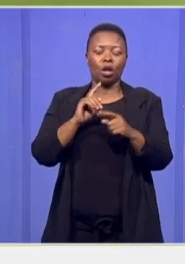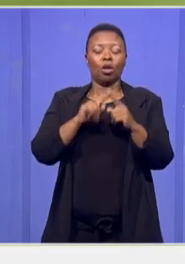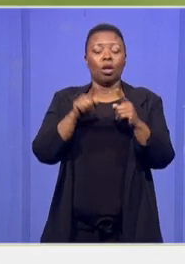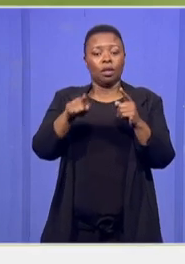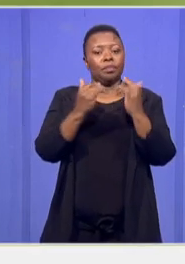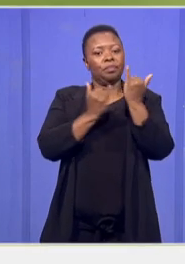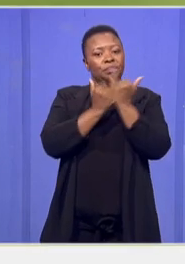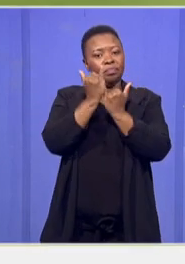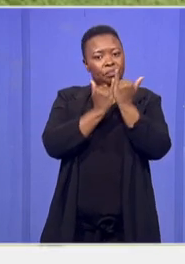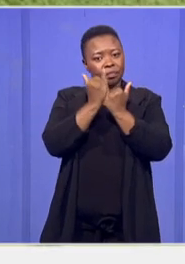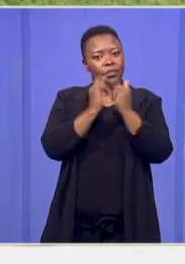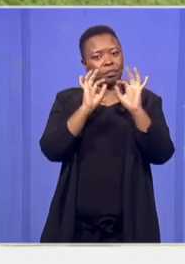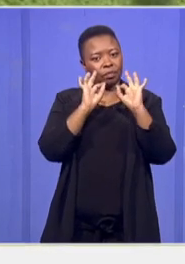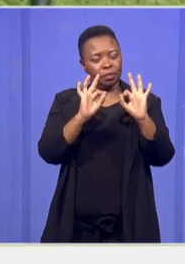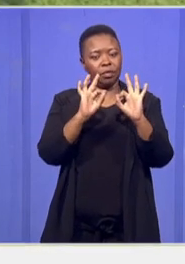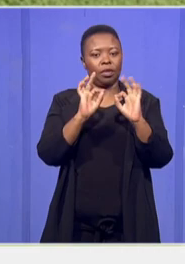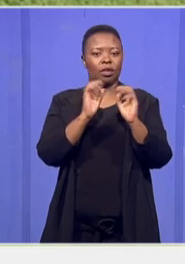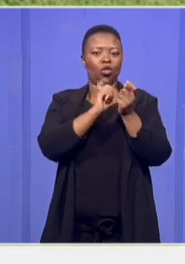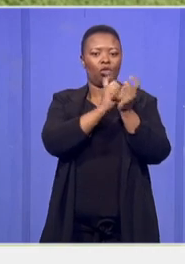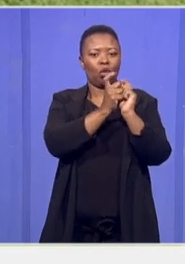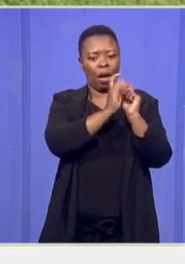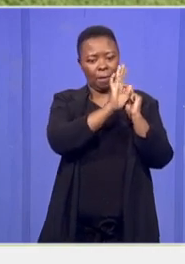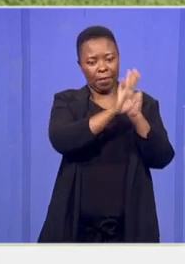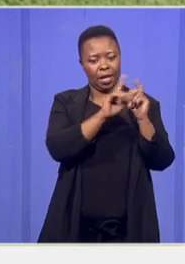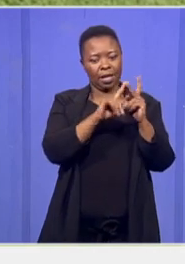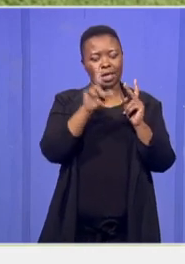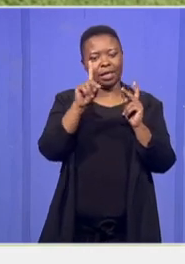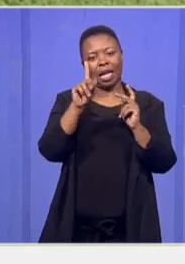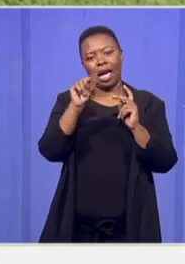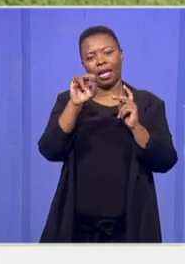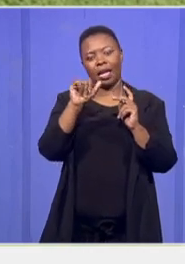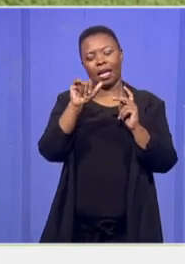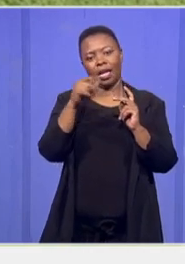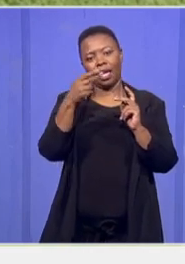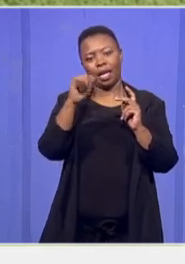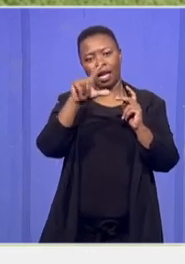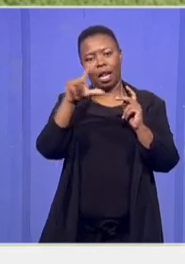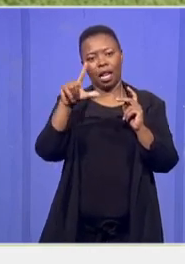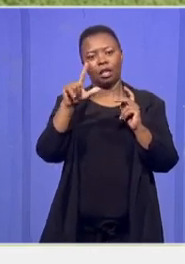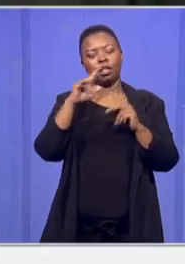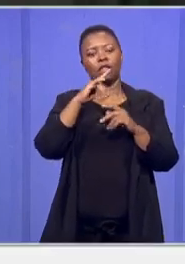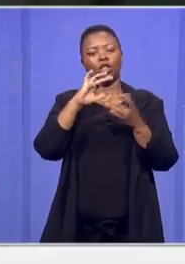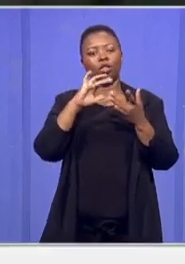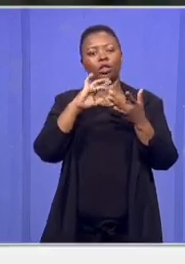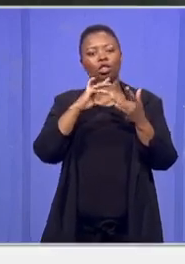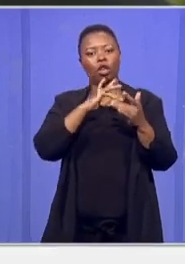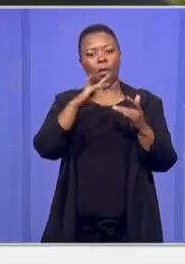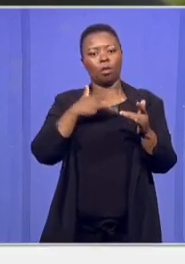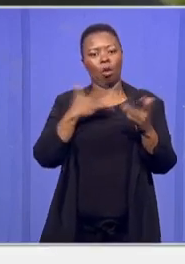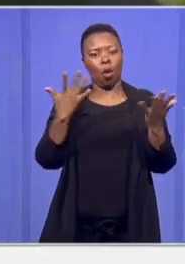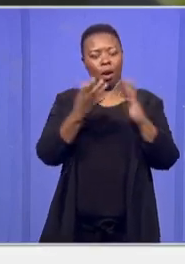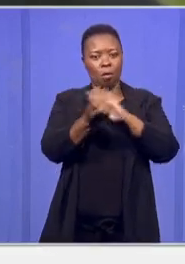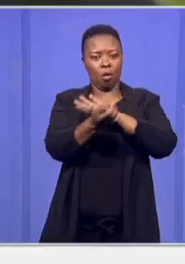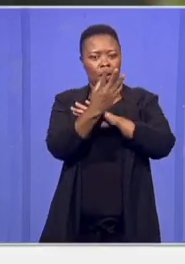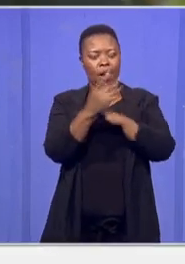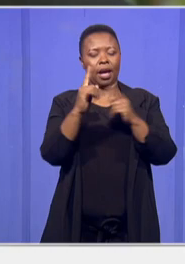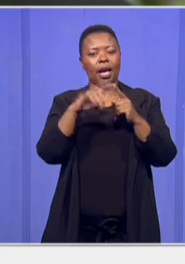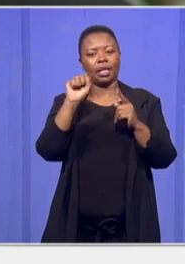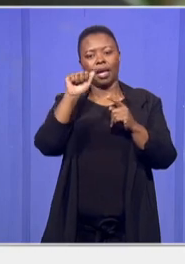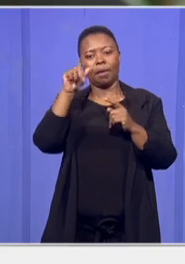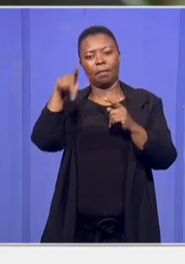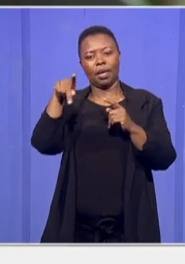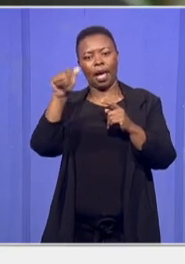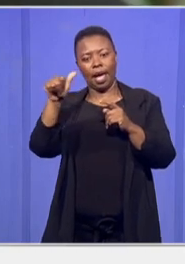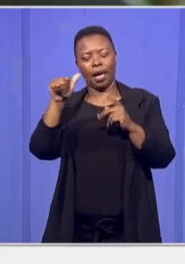in tournaments such as Alfred Dunhill Championships in Mpumalanga, the SAPGA Championships, the SA